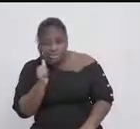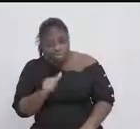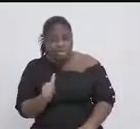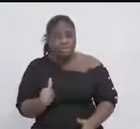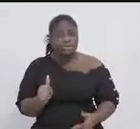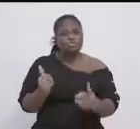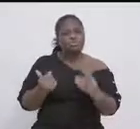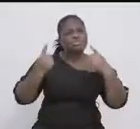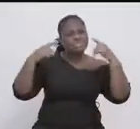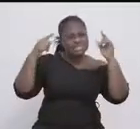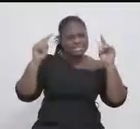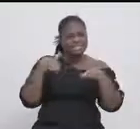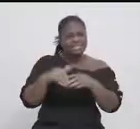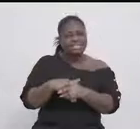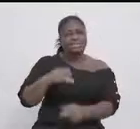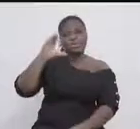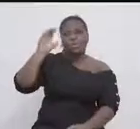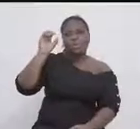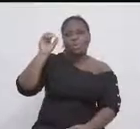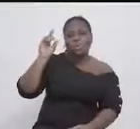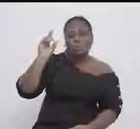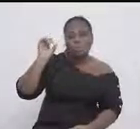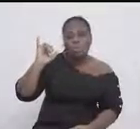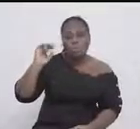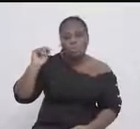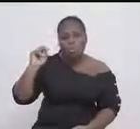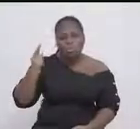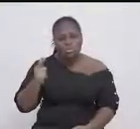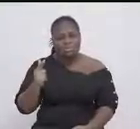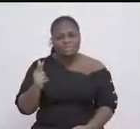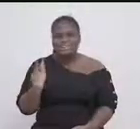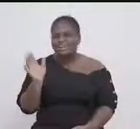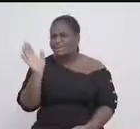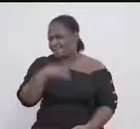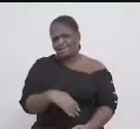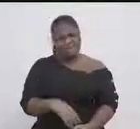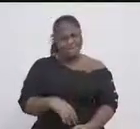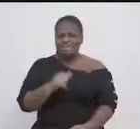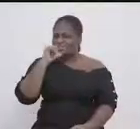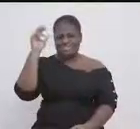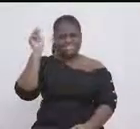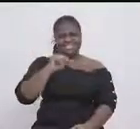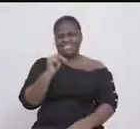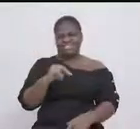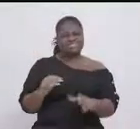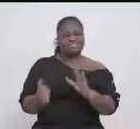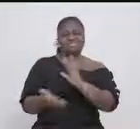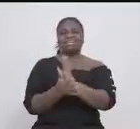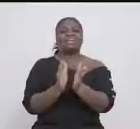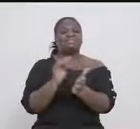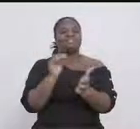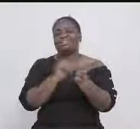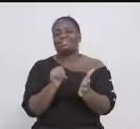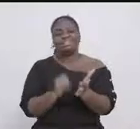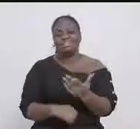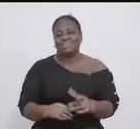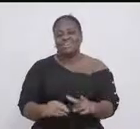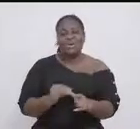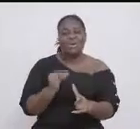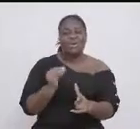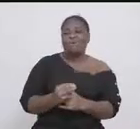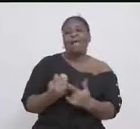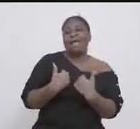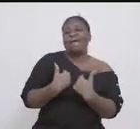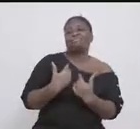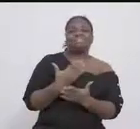to succeed in coding? So you definitely don't need to be a mathematical wizard. You don't have to have, you know, some